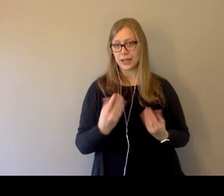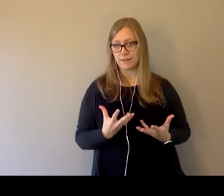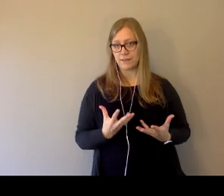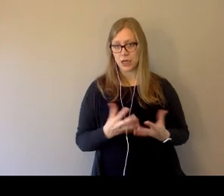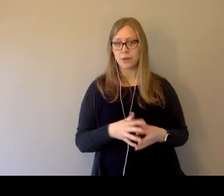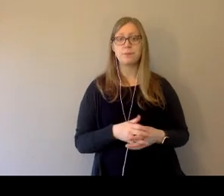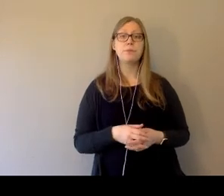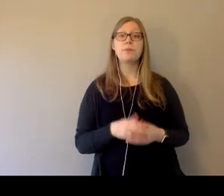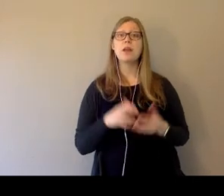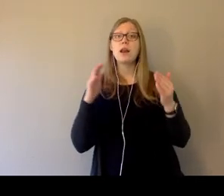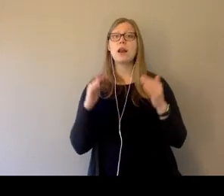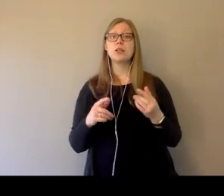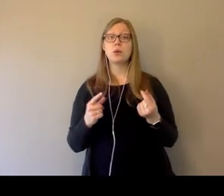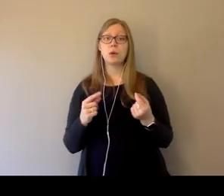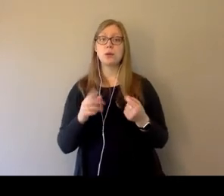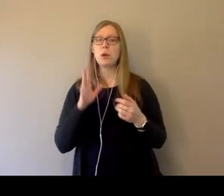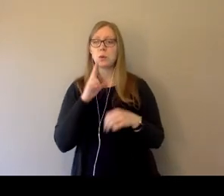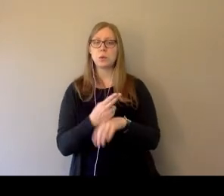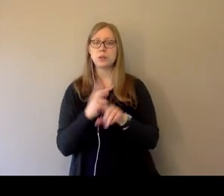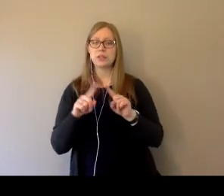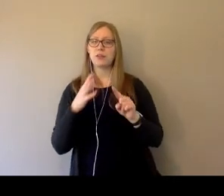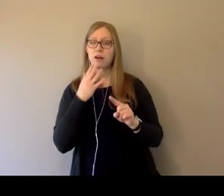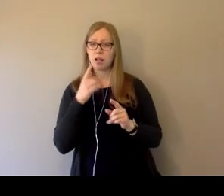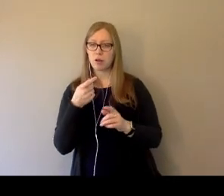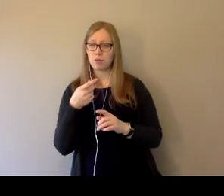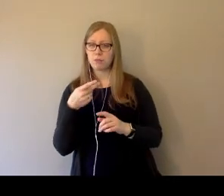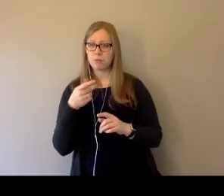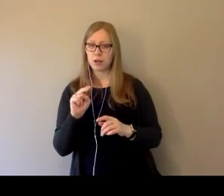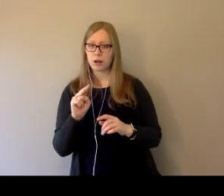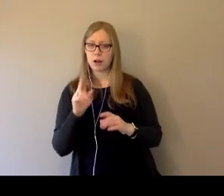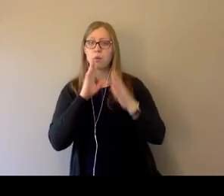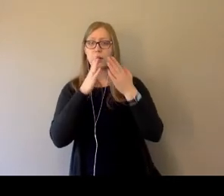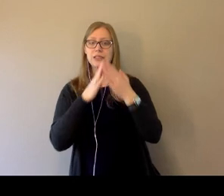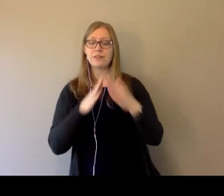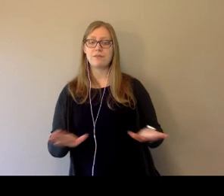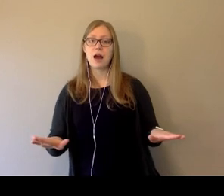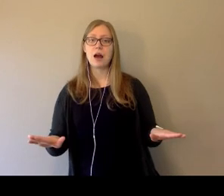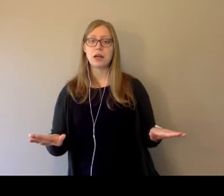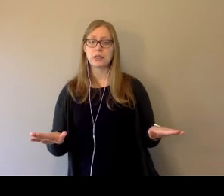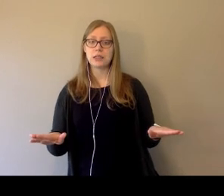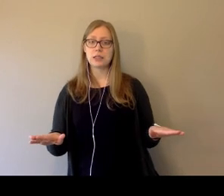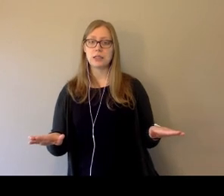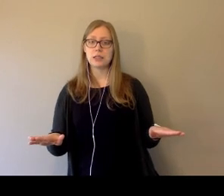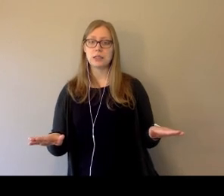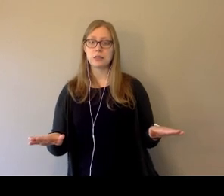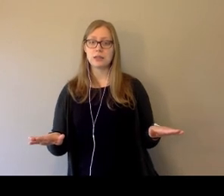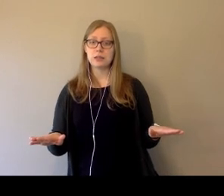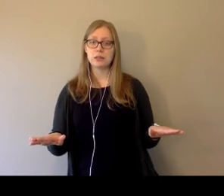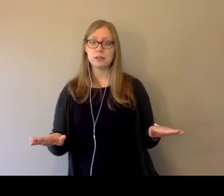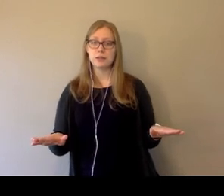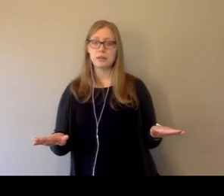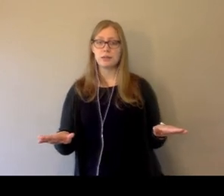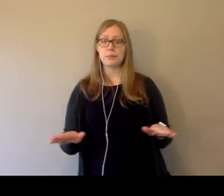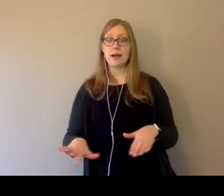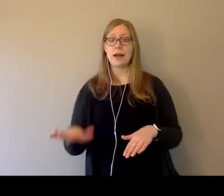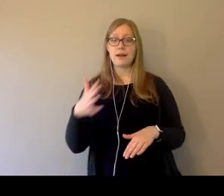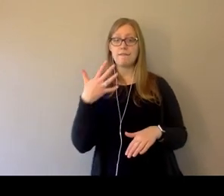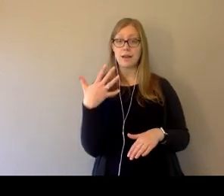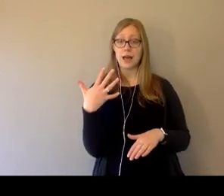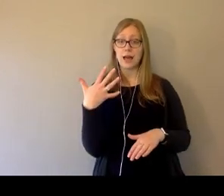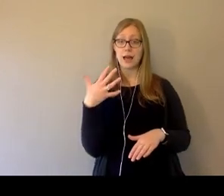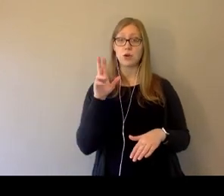is I'll use a different color pen. I'm going to divide by 5 UT.